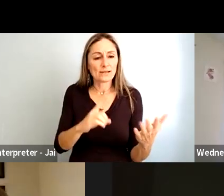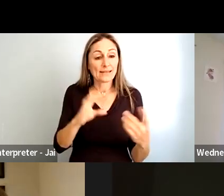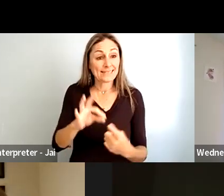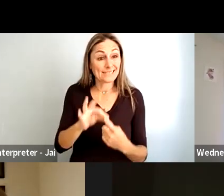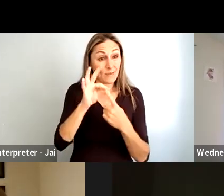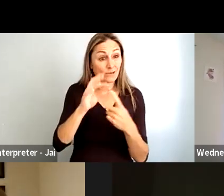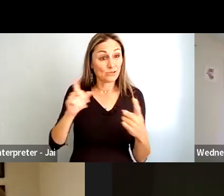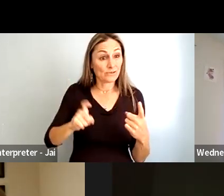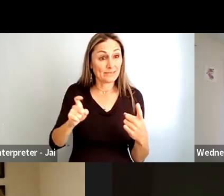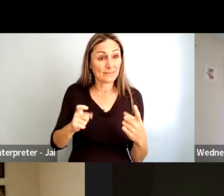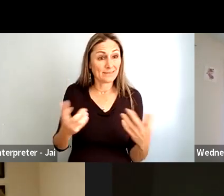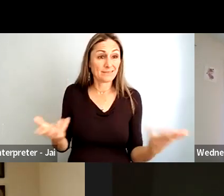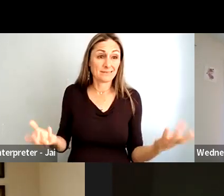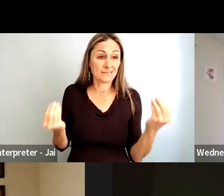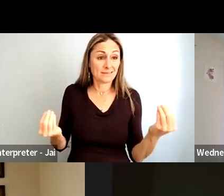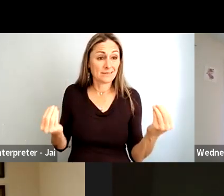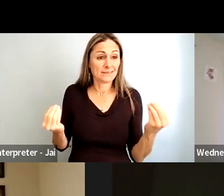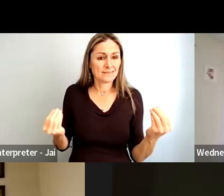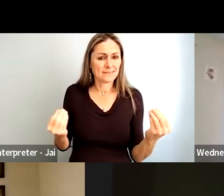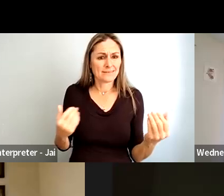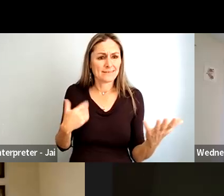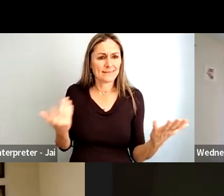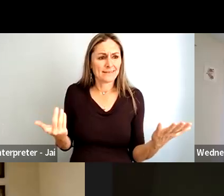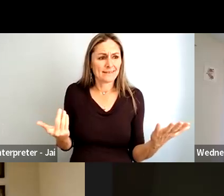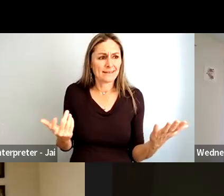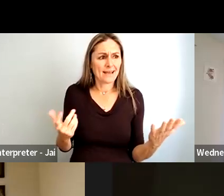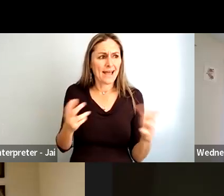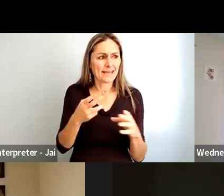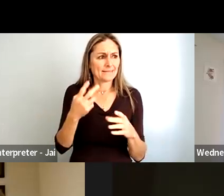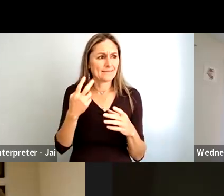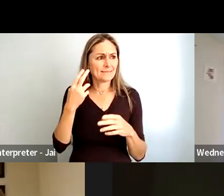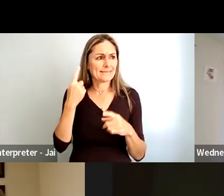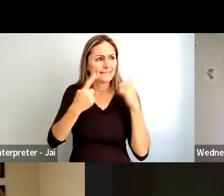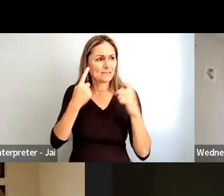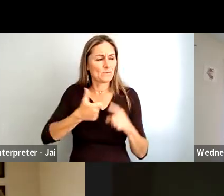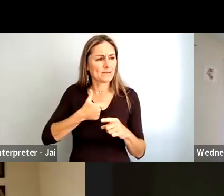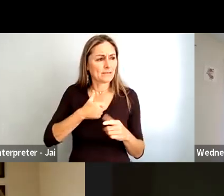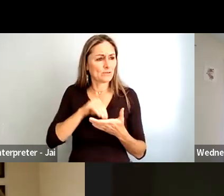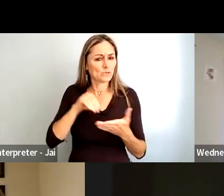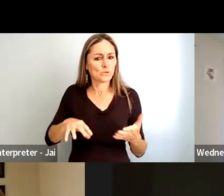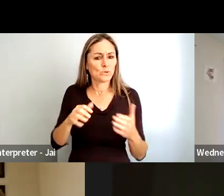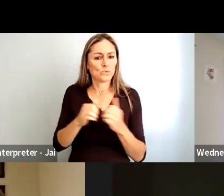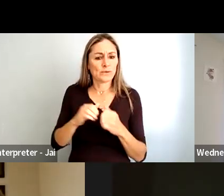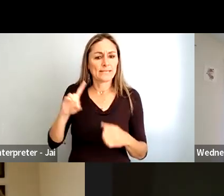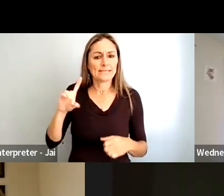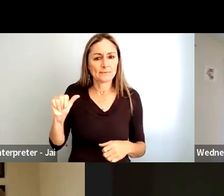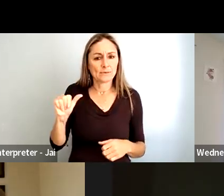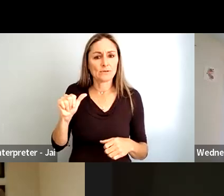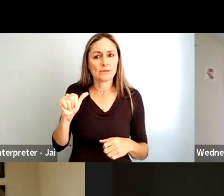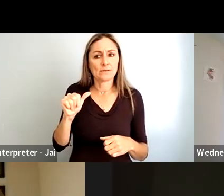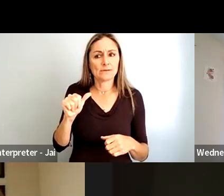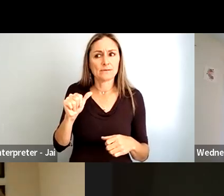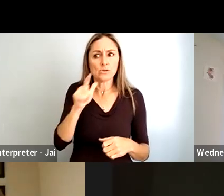needs, that's not, I considered myself a student with a disability who needed